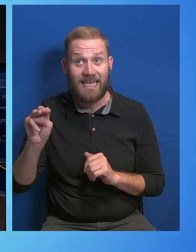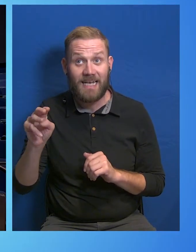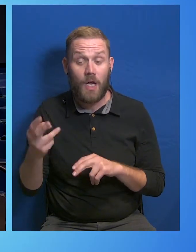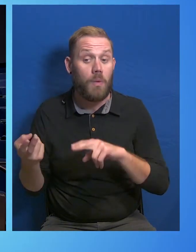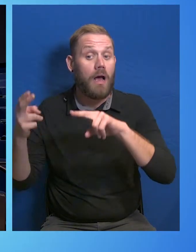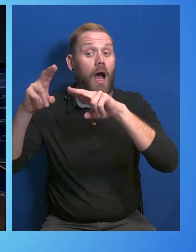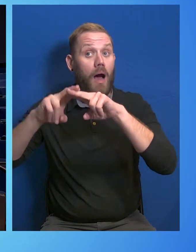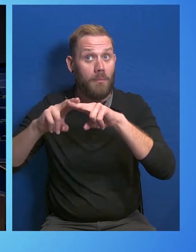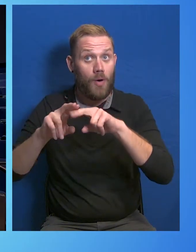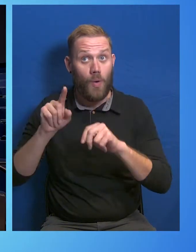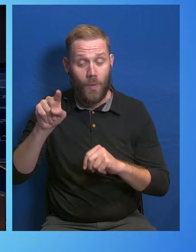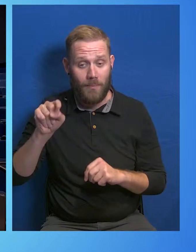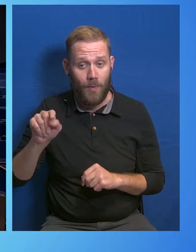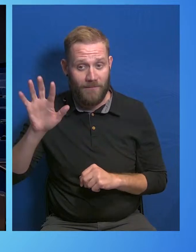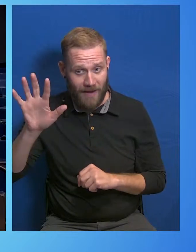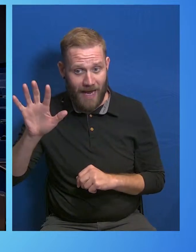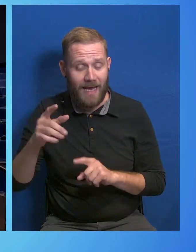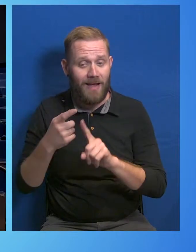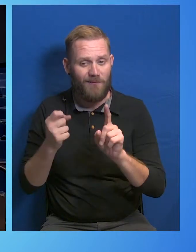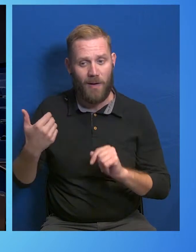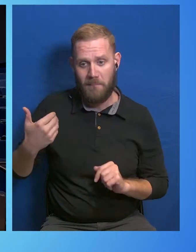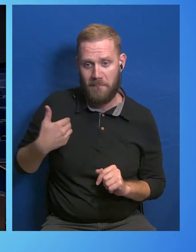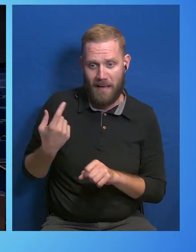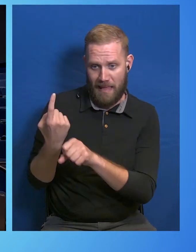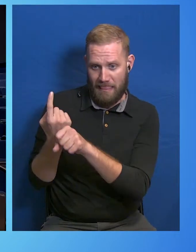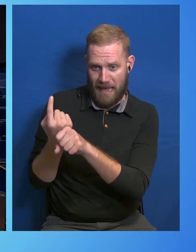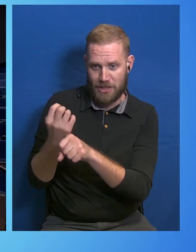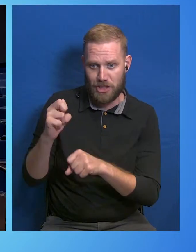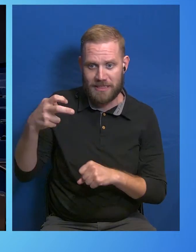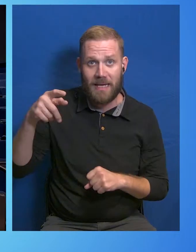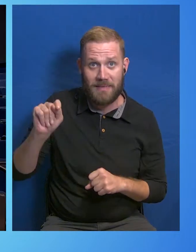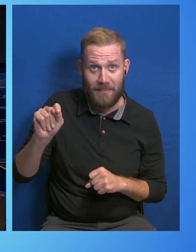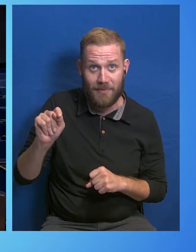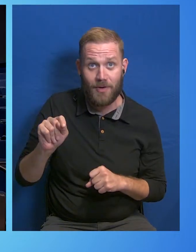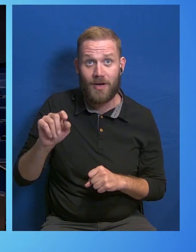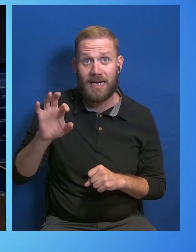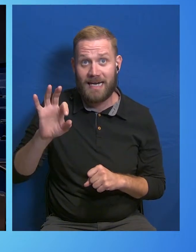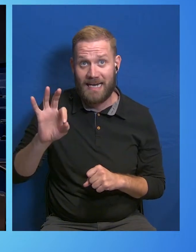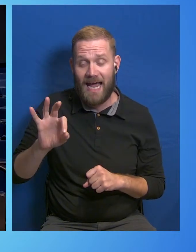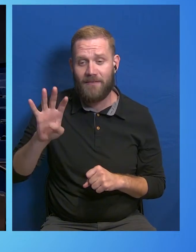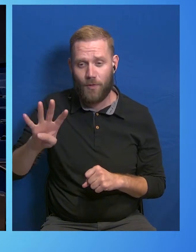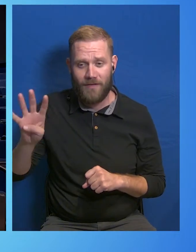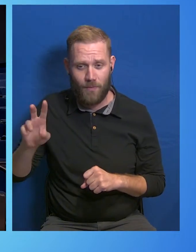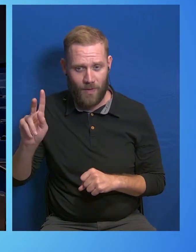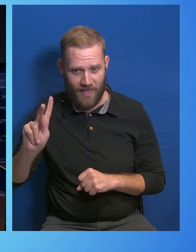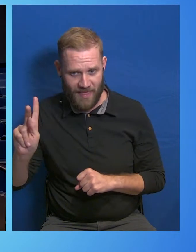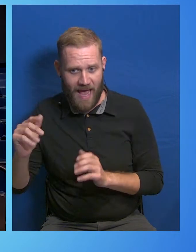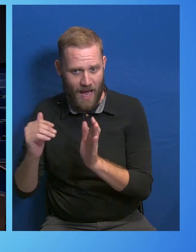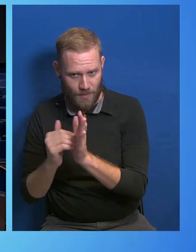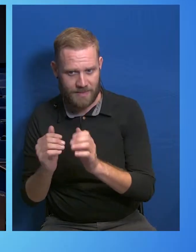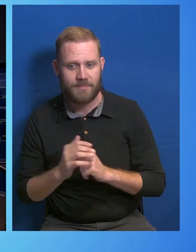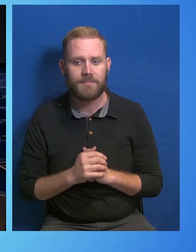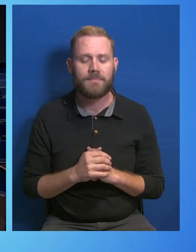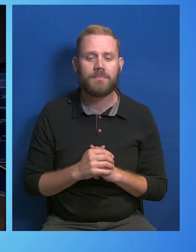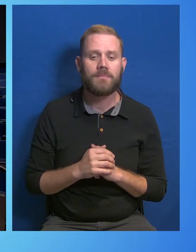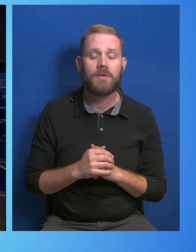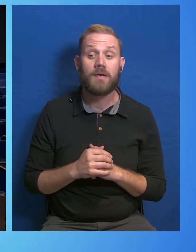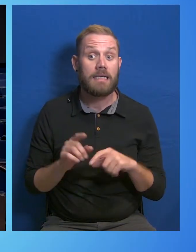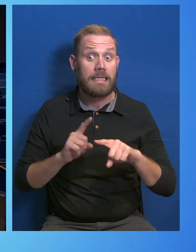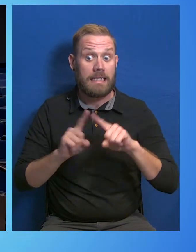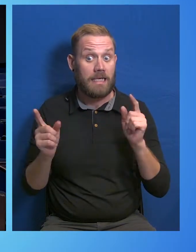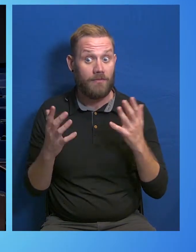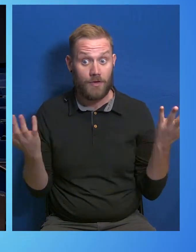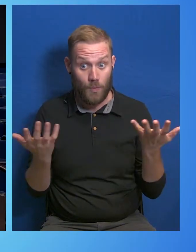higher than the September 2024 revenue of $944,000. The major difference is the increase